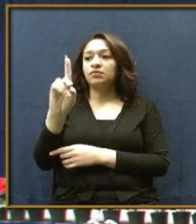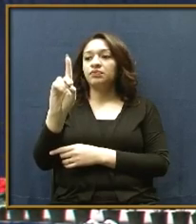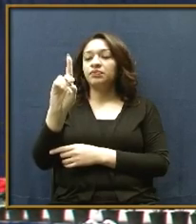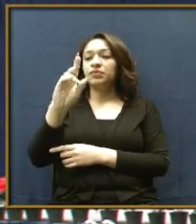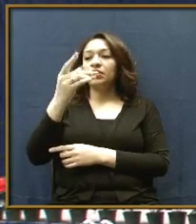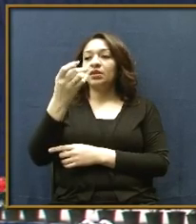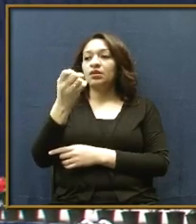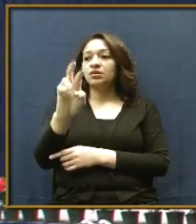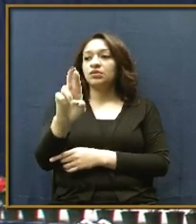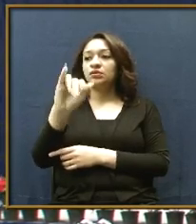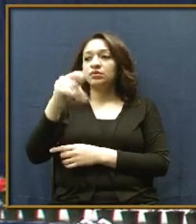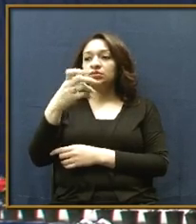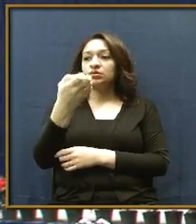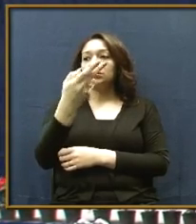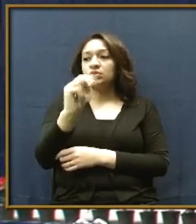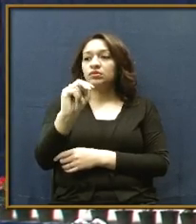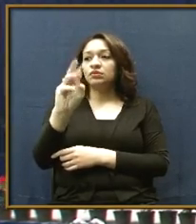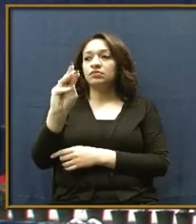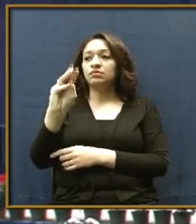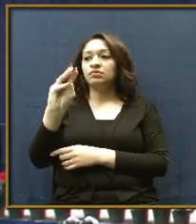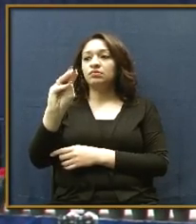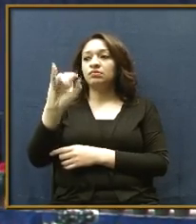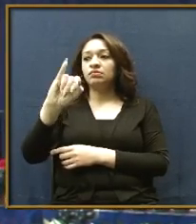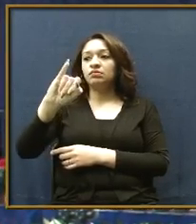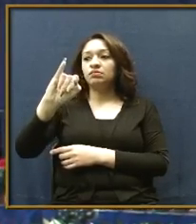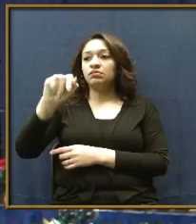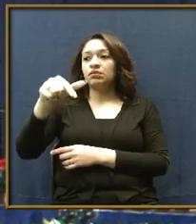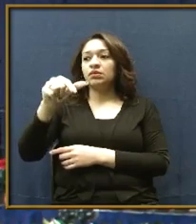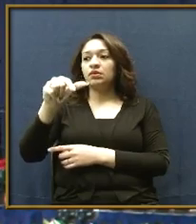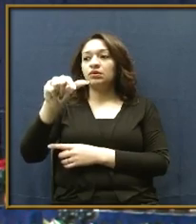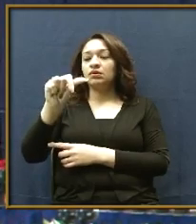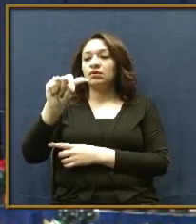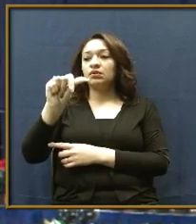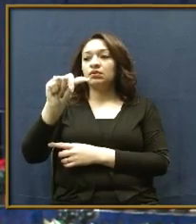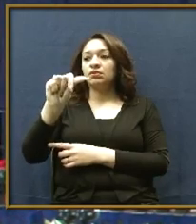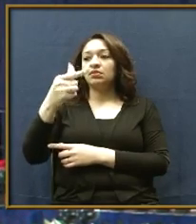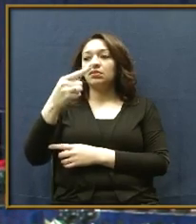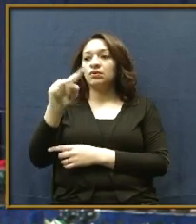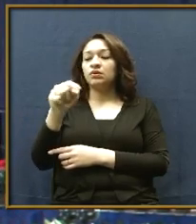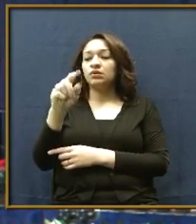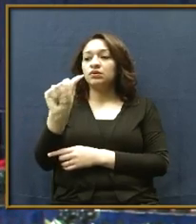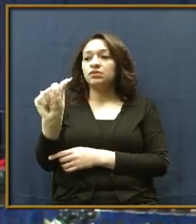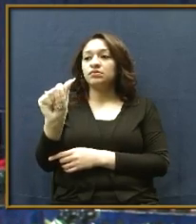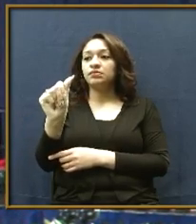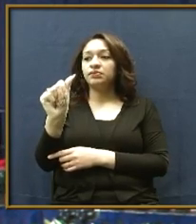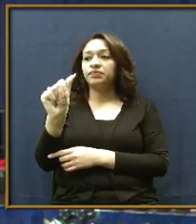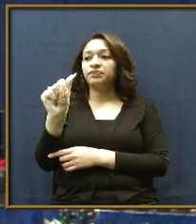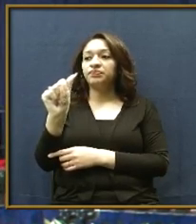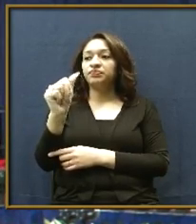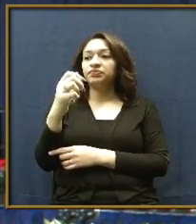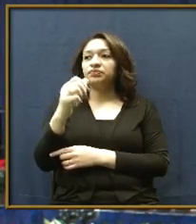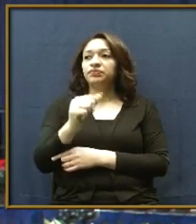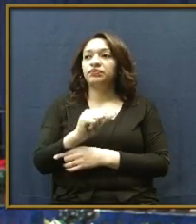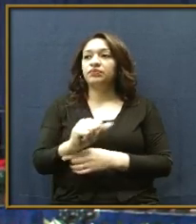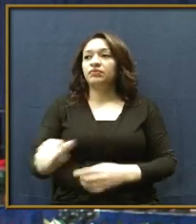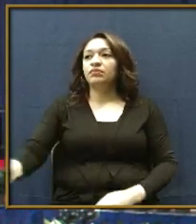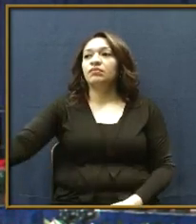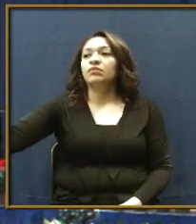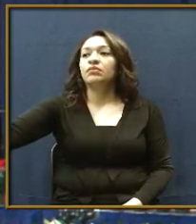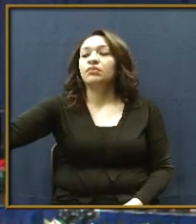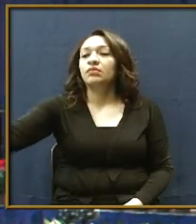of the College of Education, Dr. Paul K. Sweats, Dean of the College of Science and